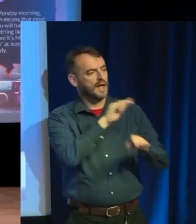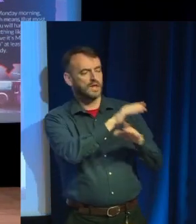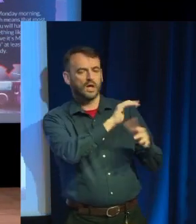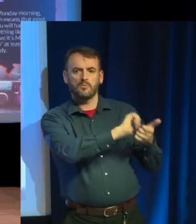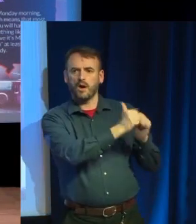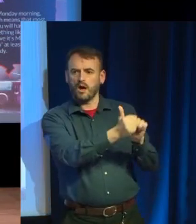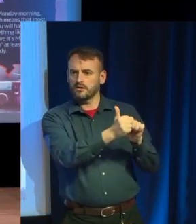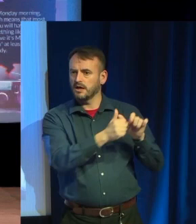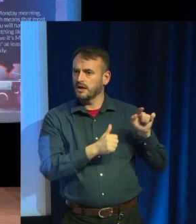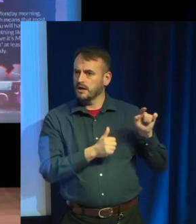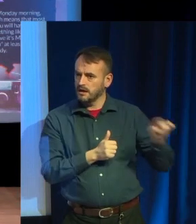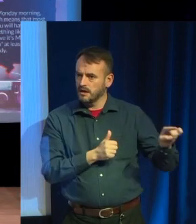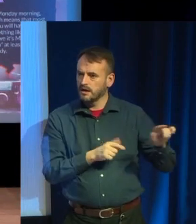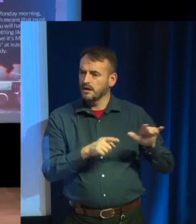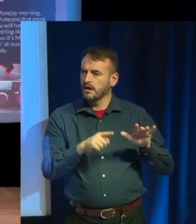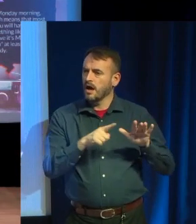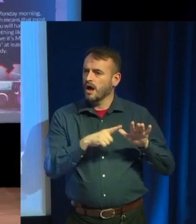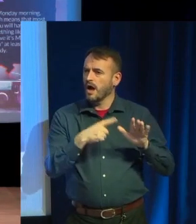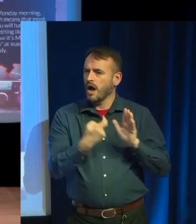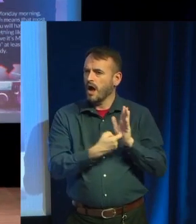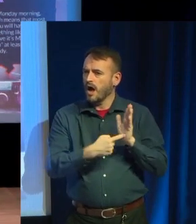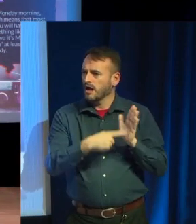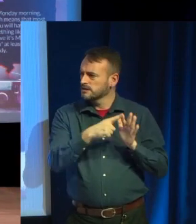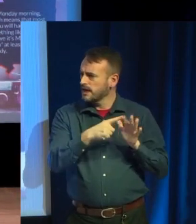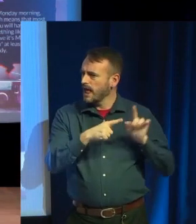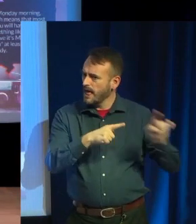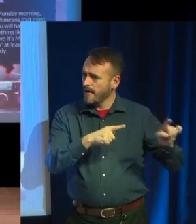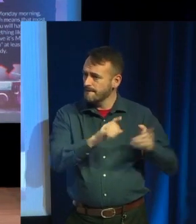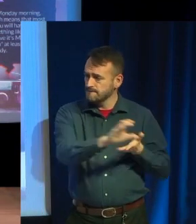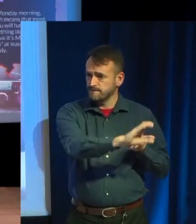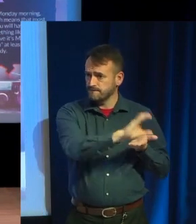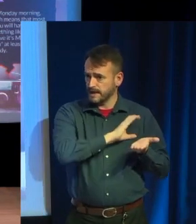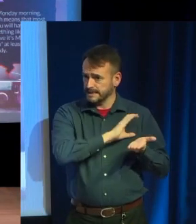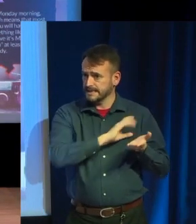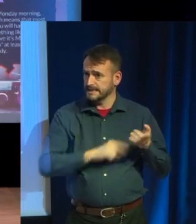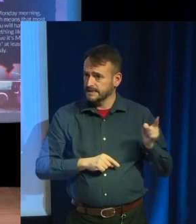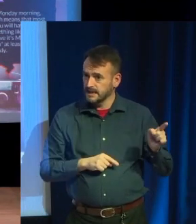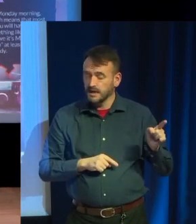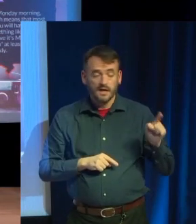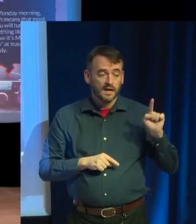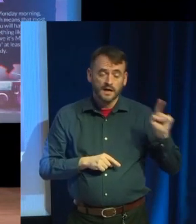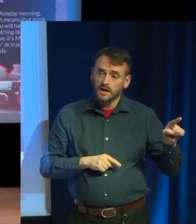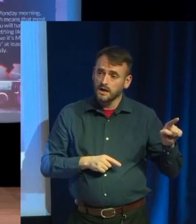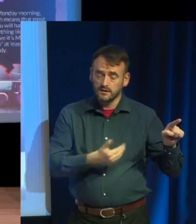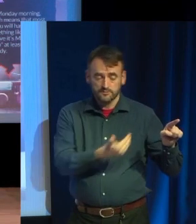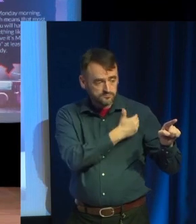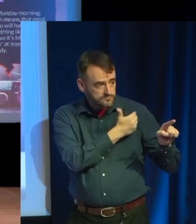instance, who funded this game, wanted updates on what we're doing.